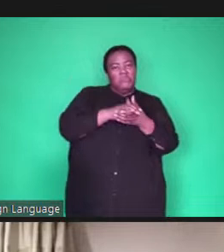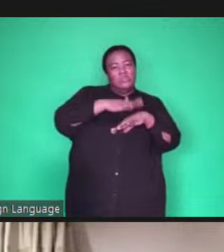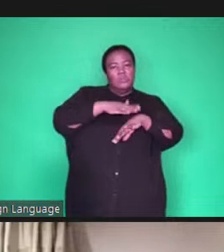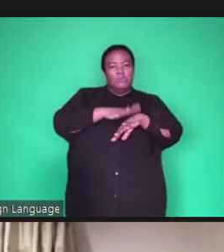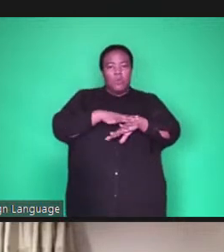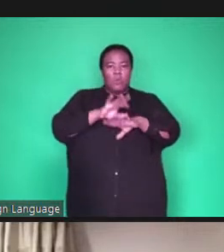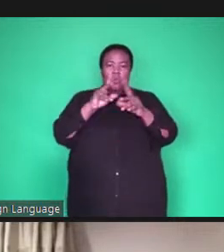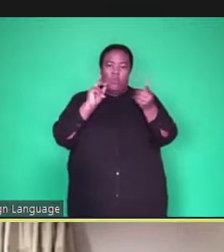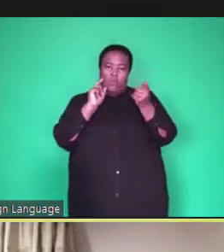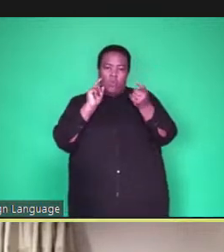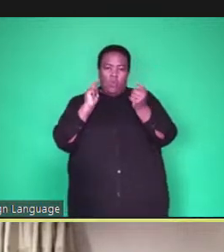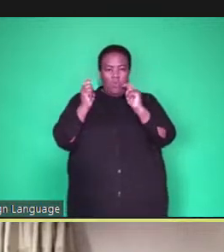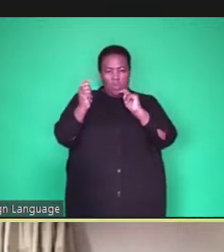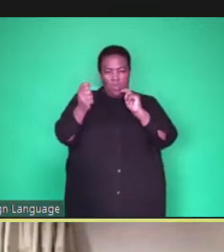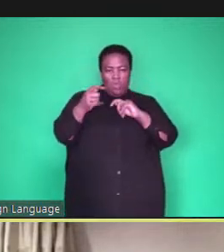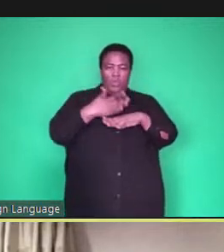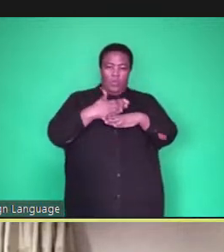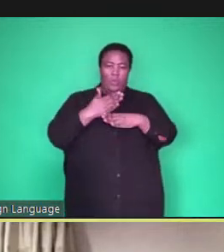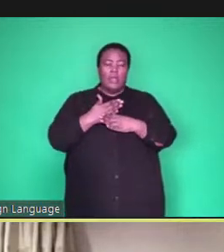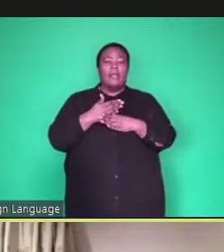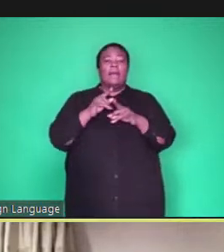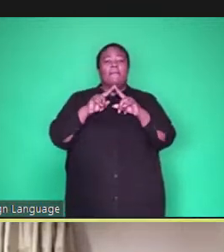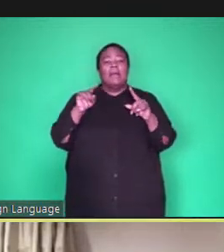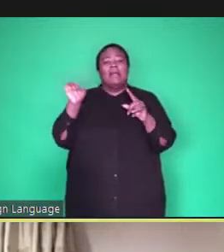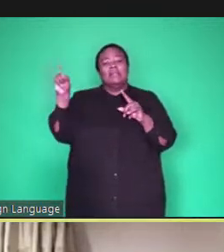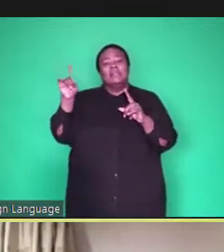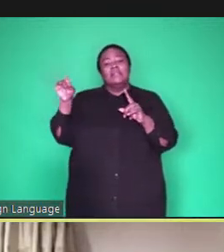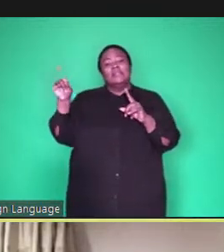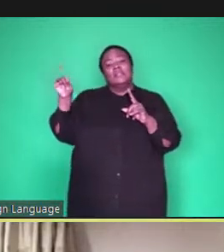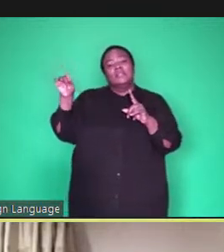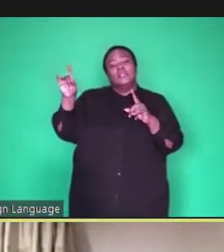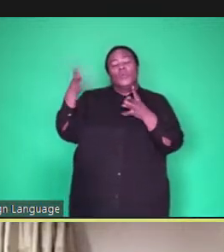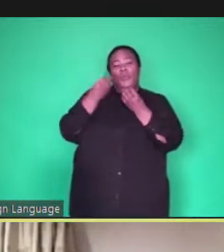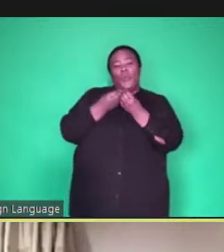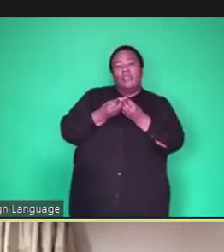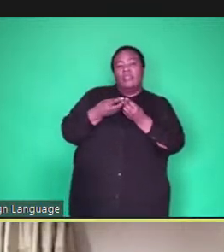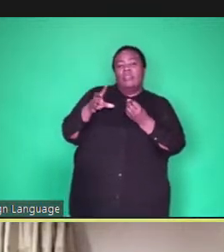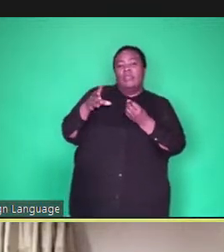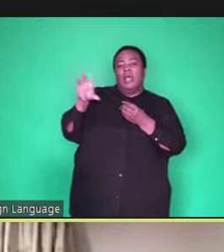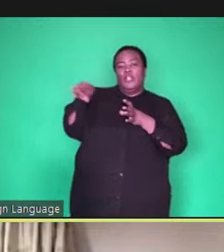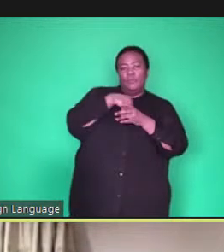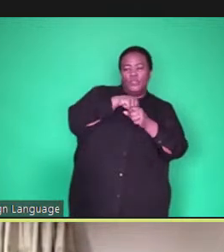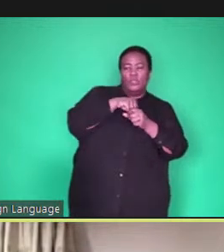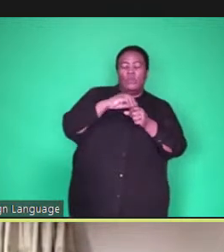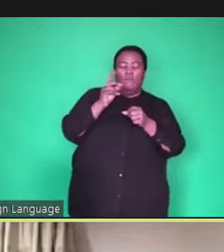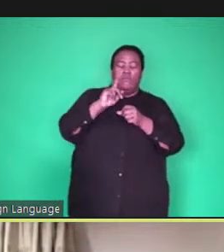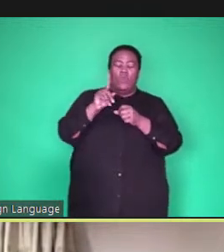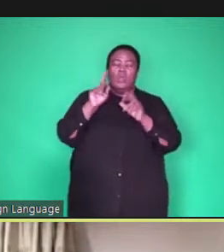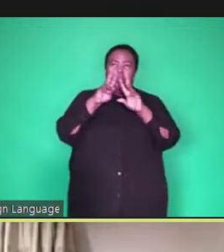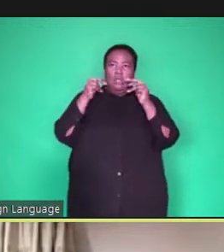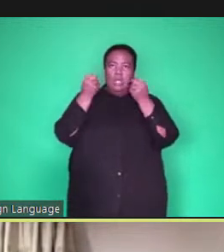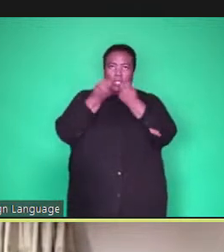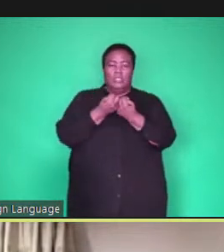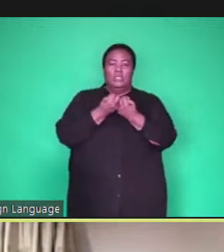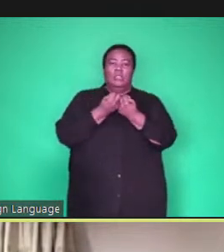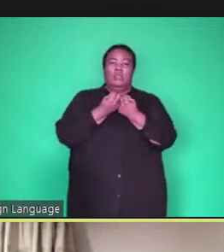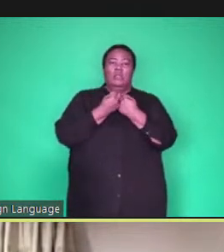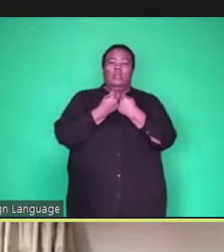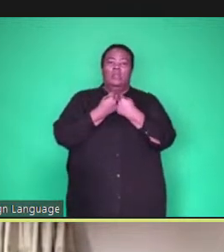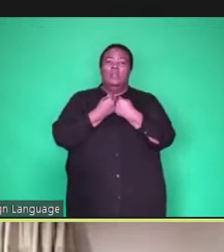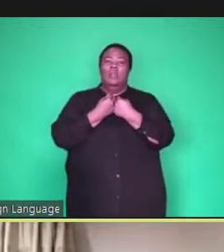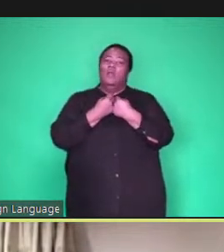work, and namely this comes with the adoption of the National Climate Change Adaptation